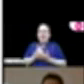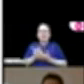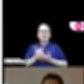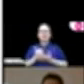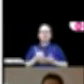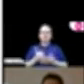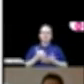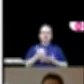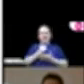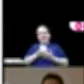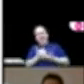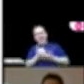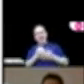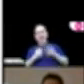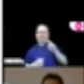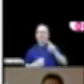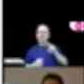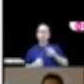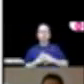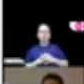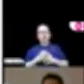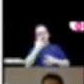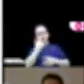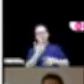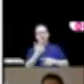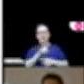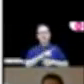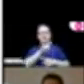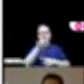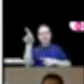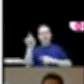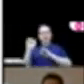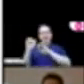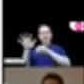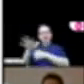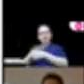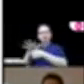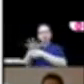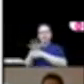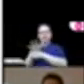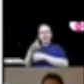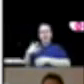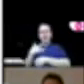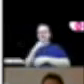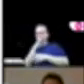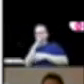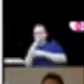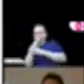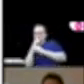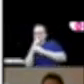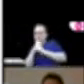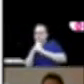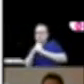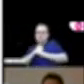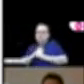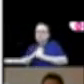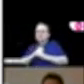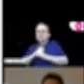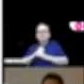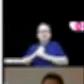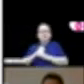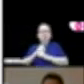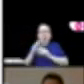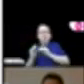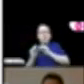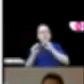the bisexual, they can go back to their countries and live discreetly. Or they can move to